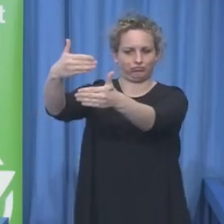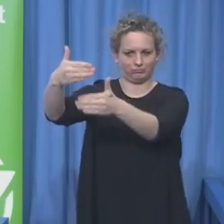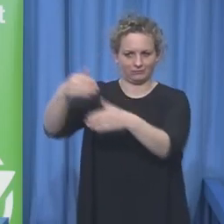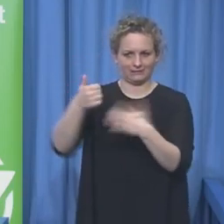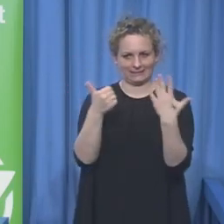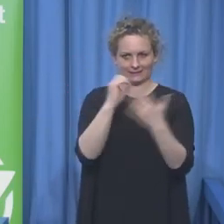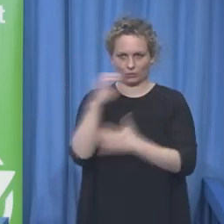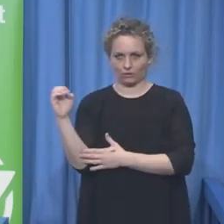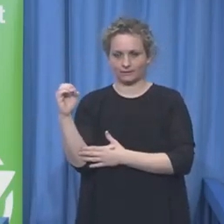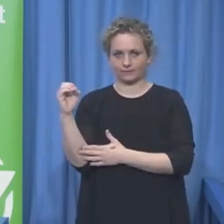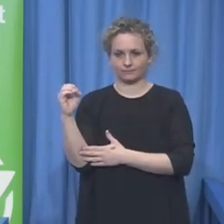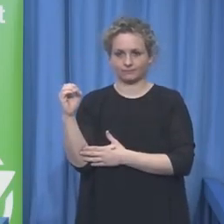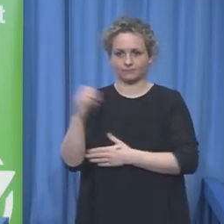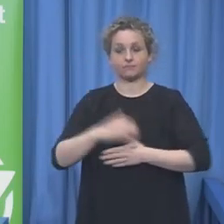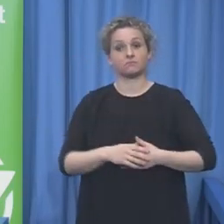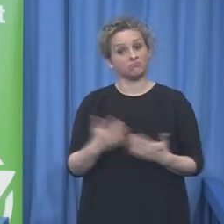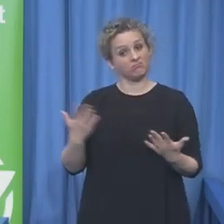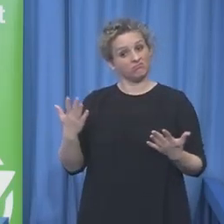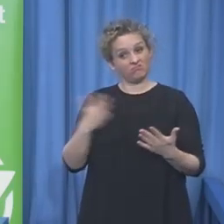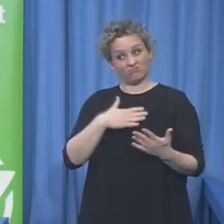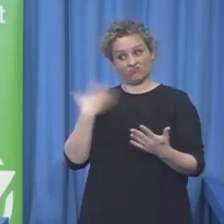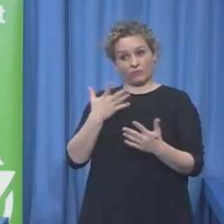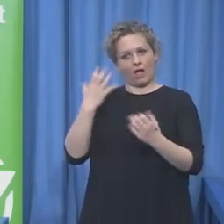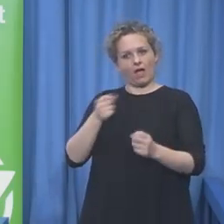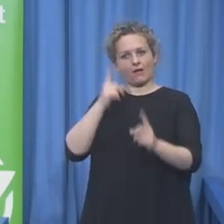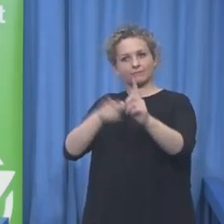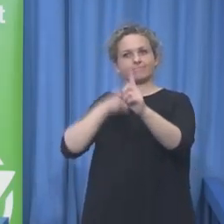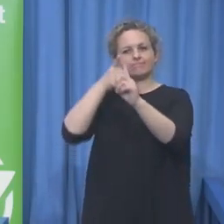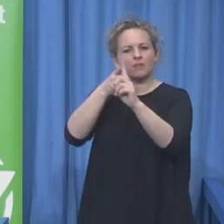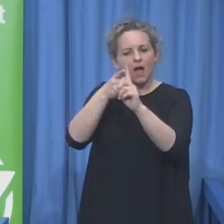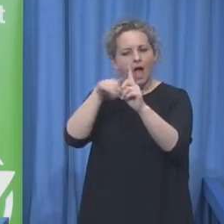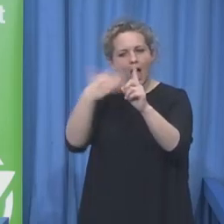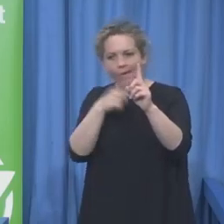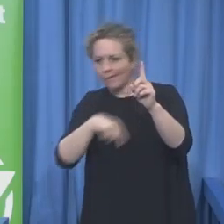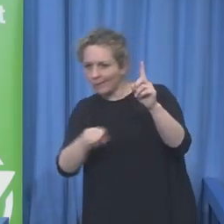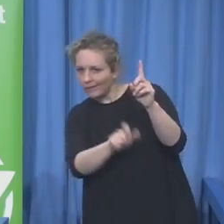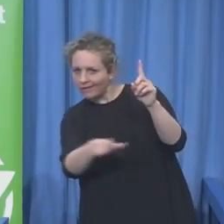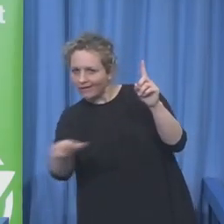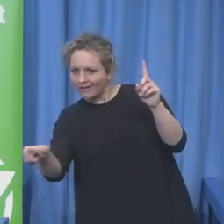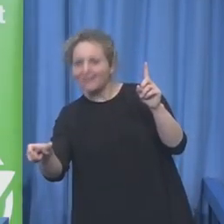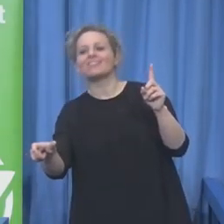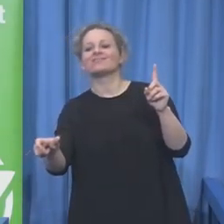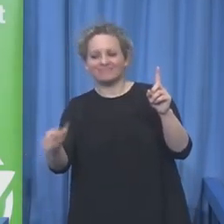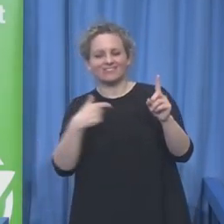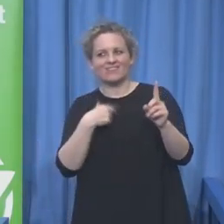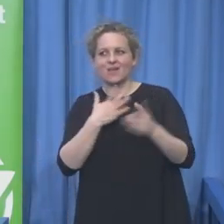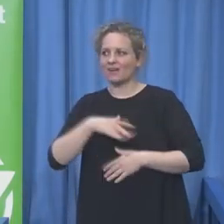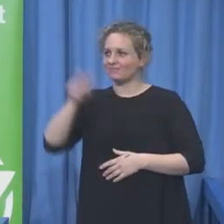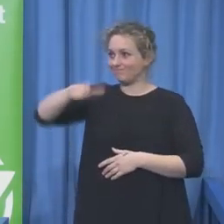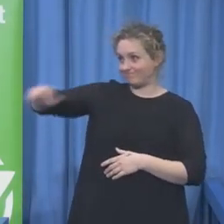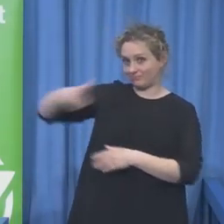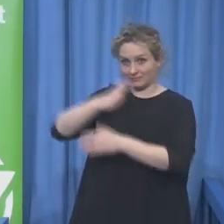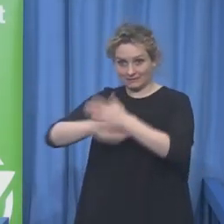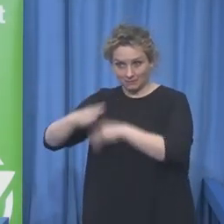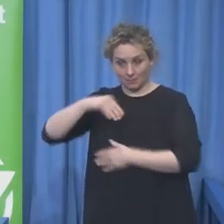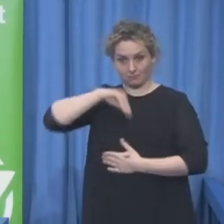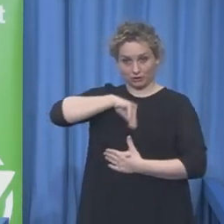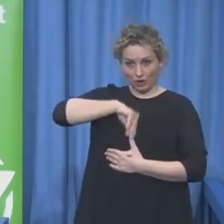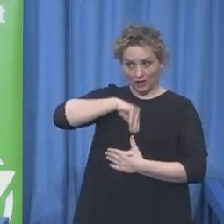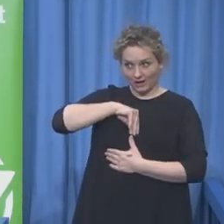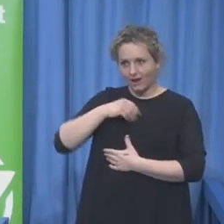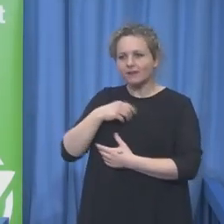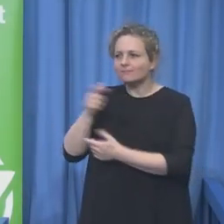supporting placement. So everything we do is about placement. We have a joke that someone is coming to get services from us, and the first